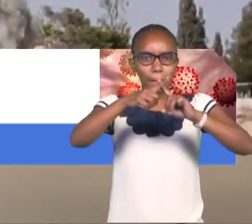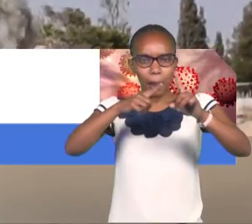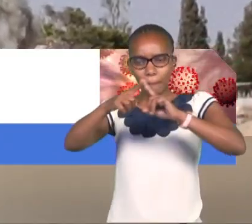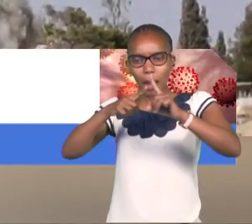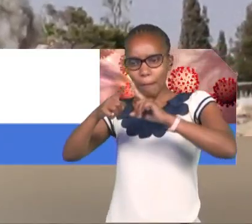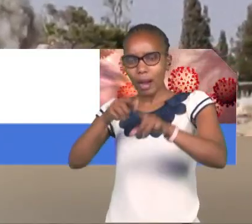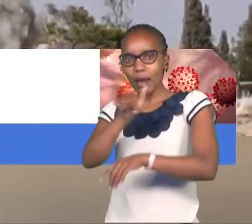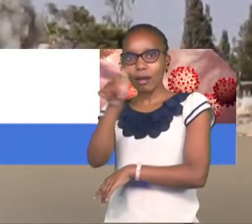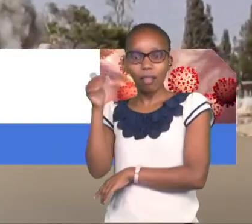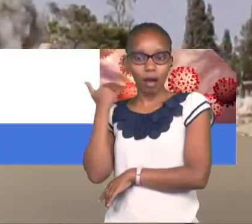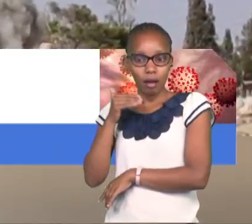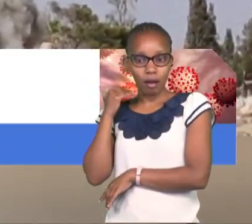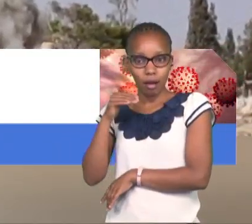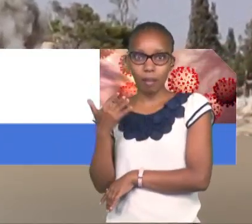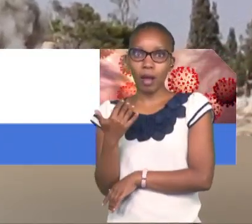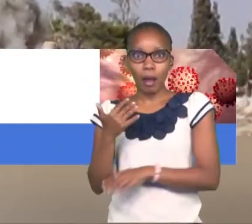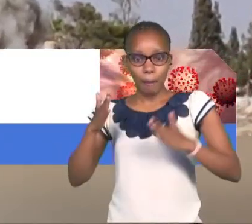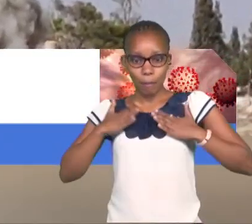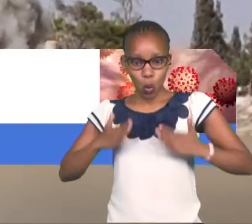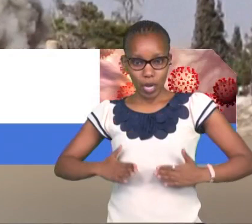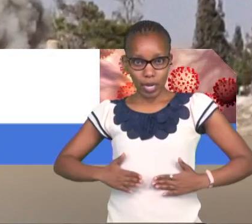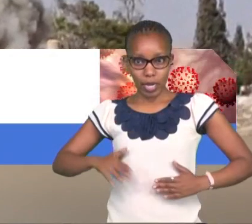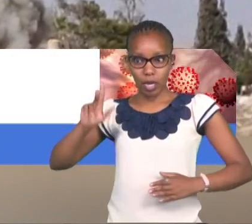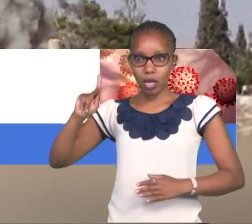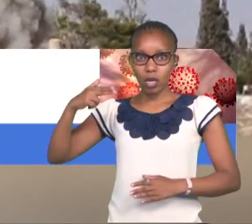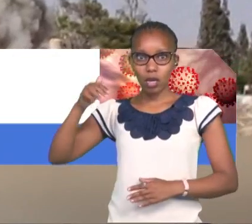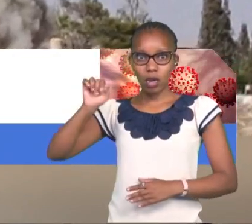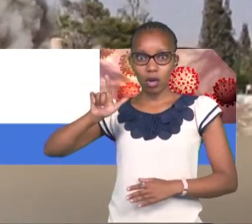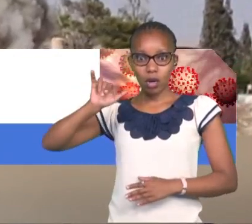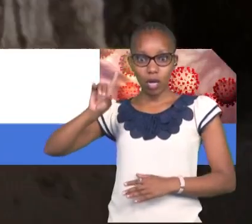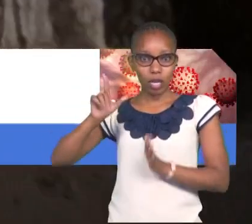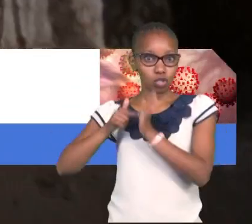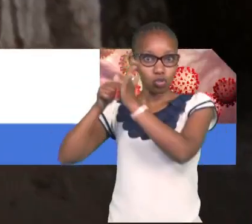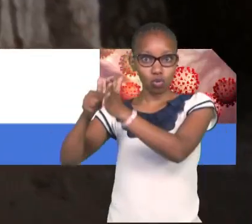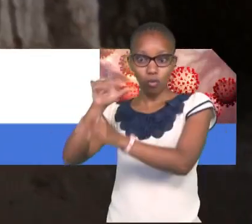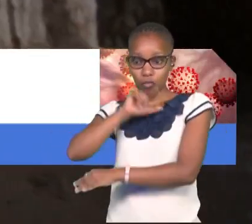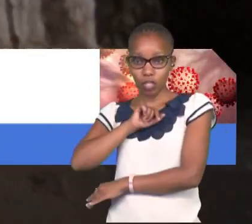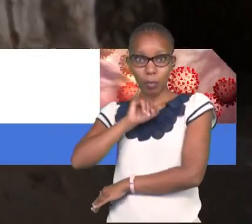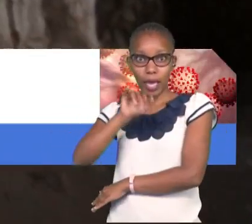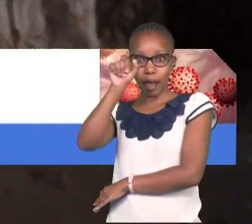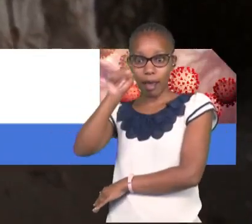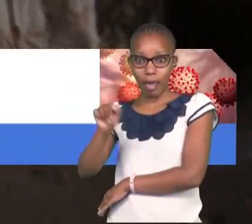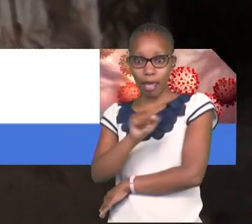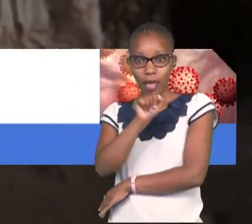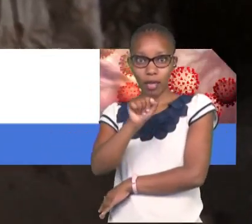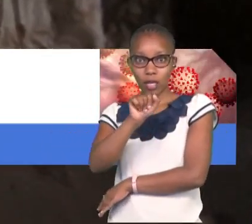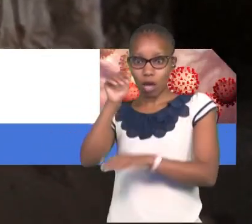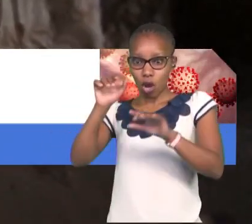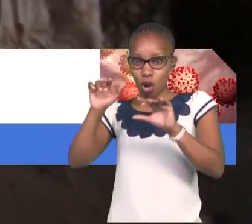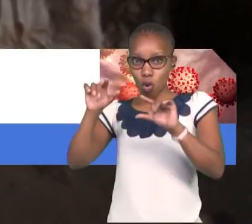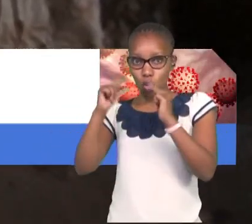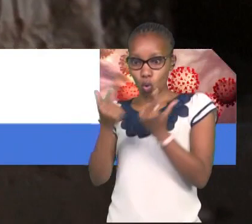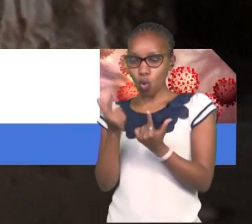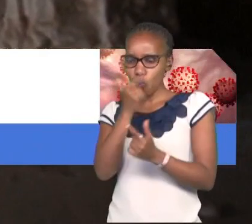The headless body of chief archaeologist Khalid was also displayed there by IS henchmen who had tortured him to get him to